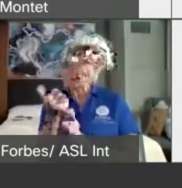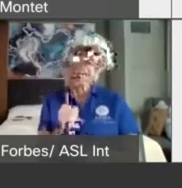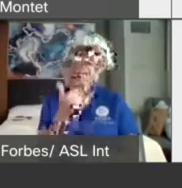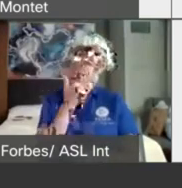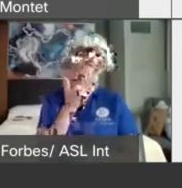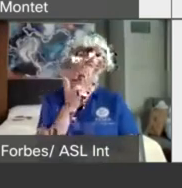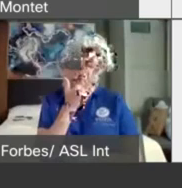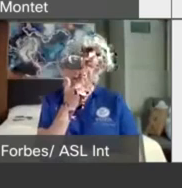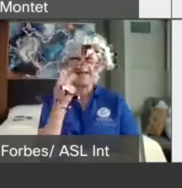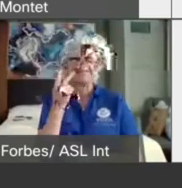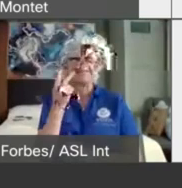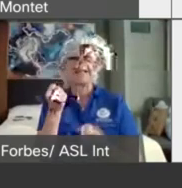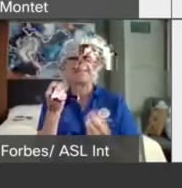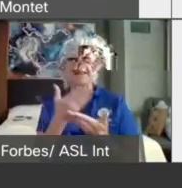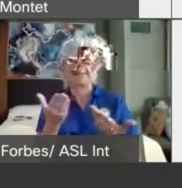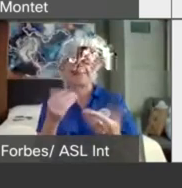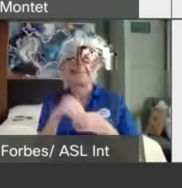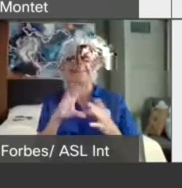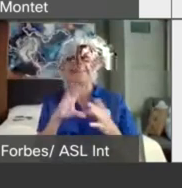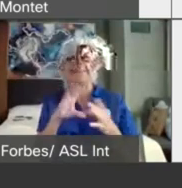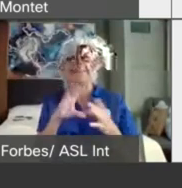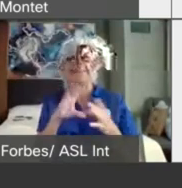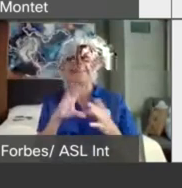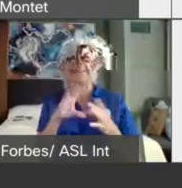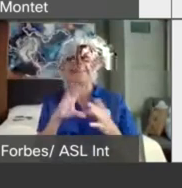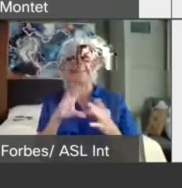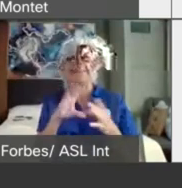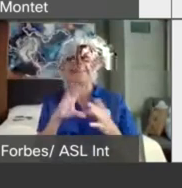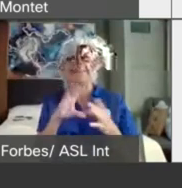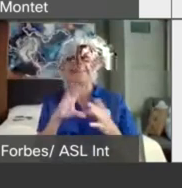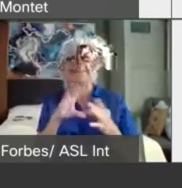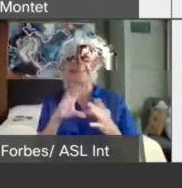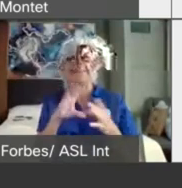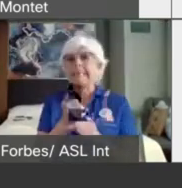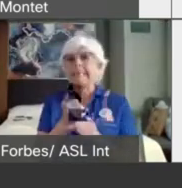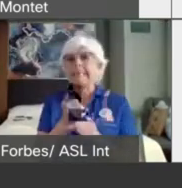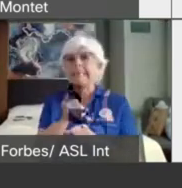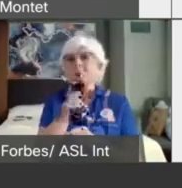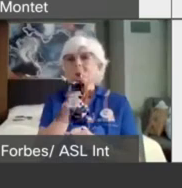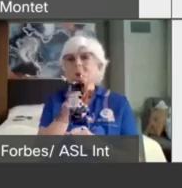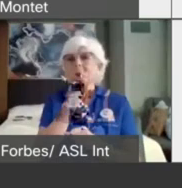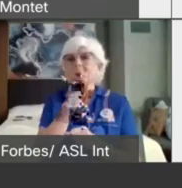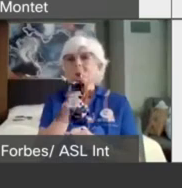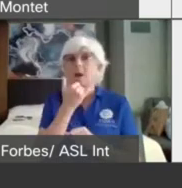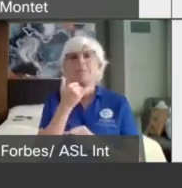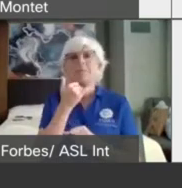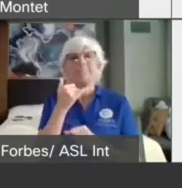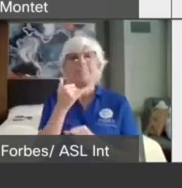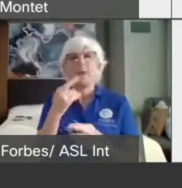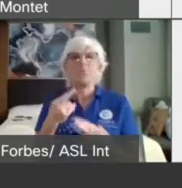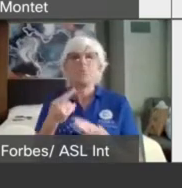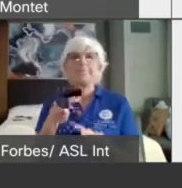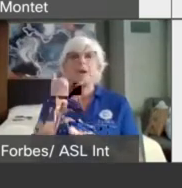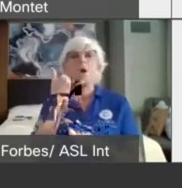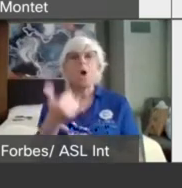lot of things in the chat with people that are experiencing errors. I would recommend calling the helpline and having an